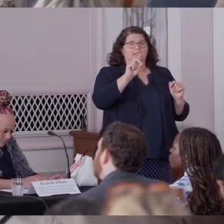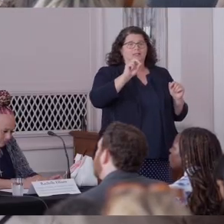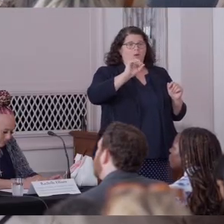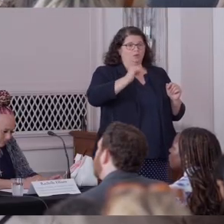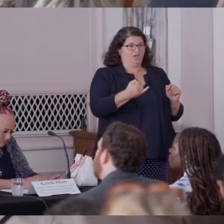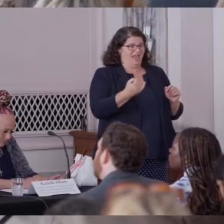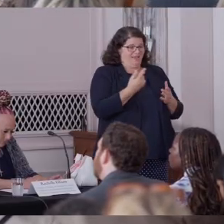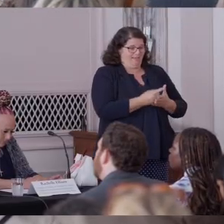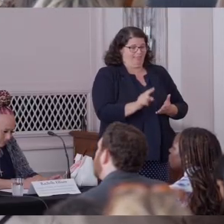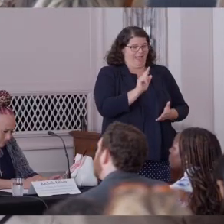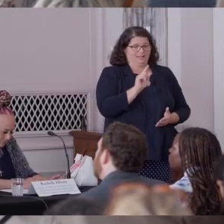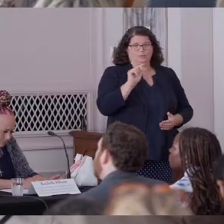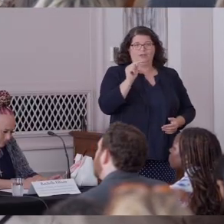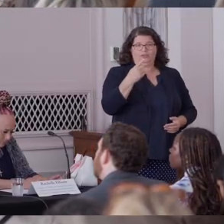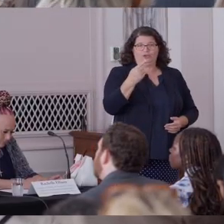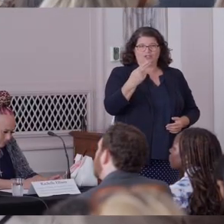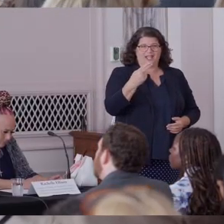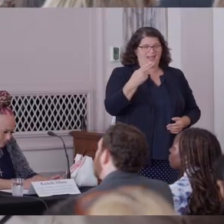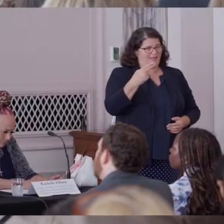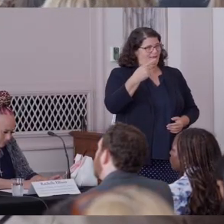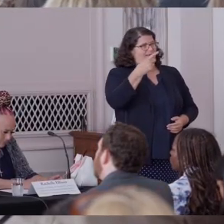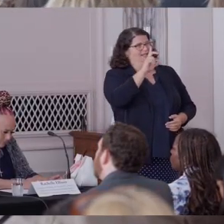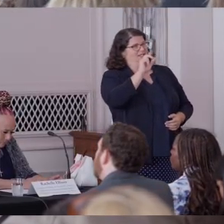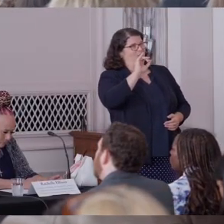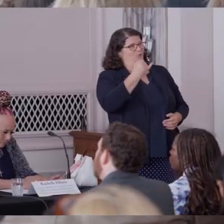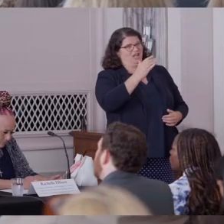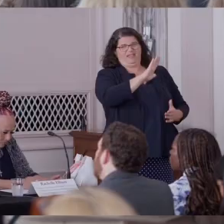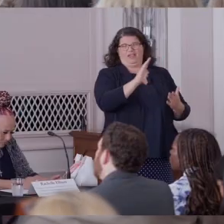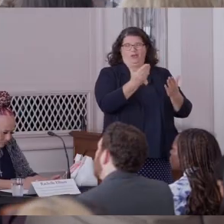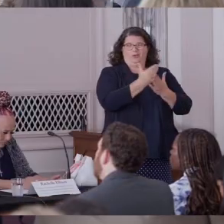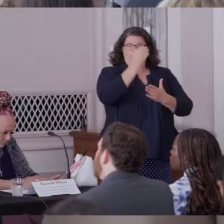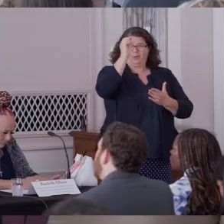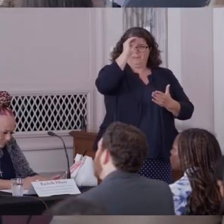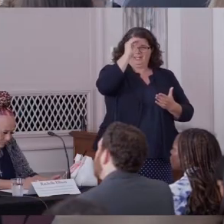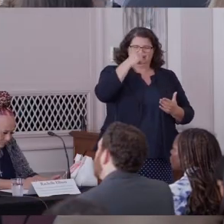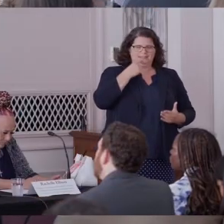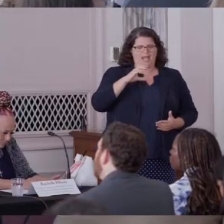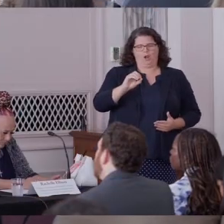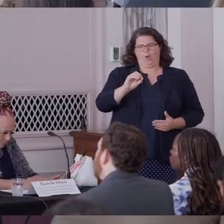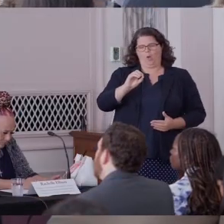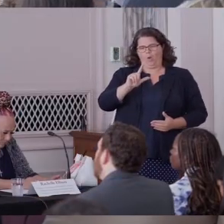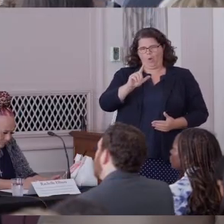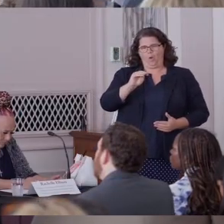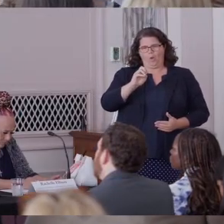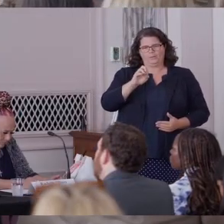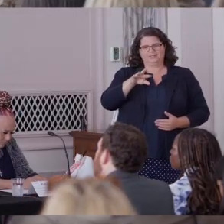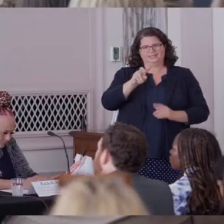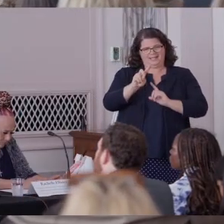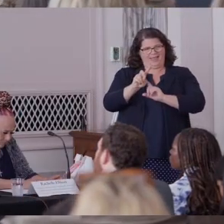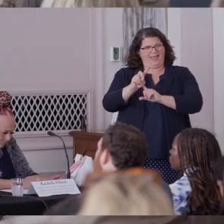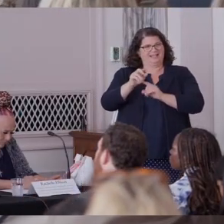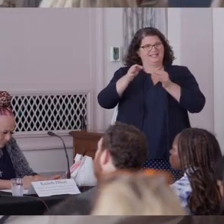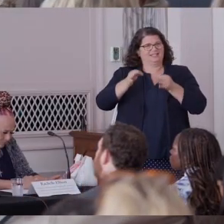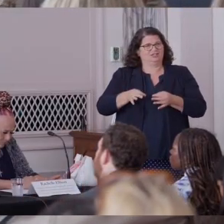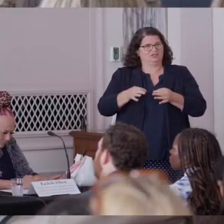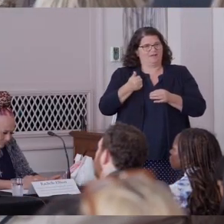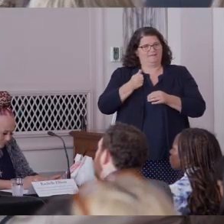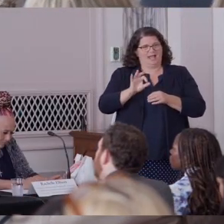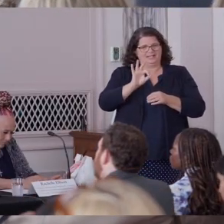incorrectly put out an opinion that the U.S. Supreme Court Olmstead decision of 1999 was